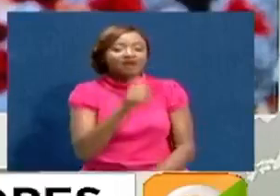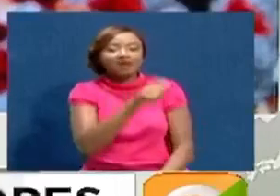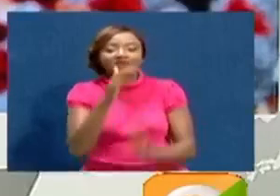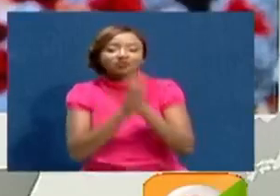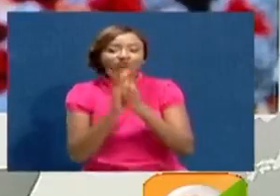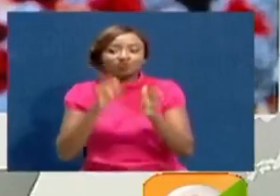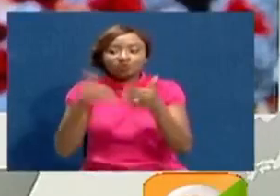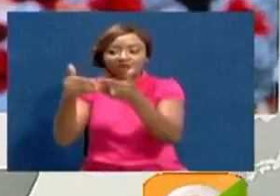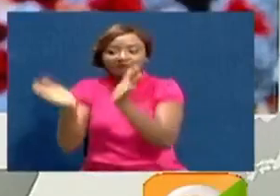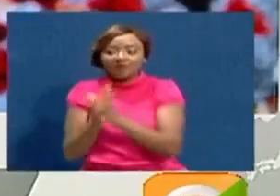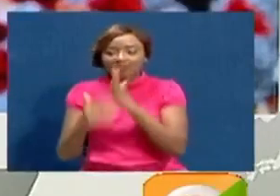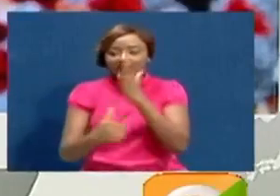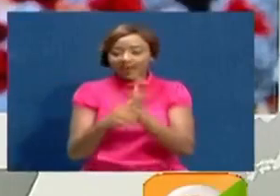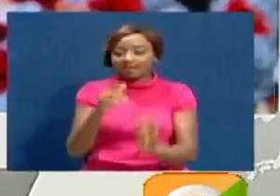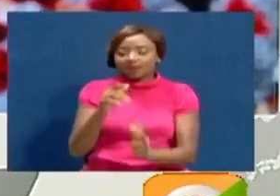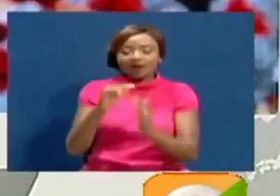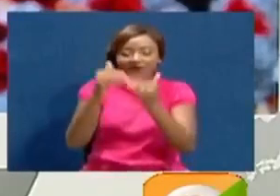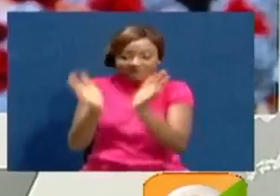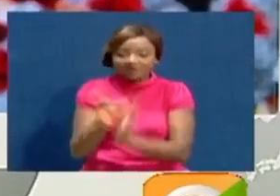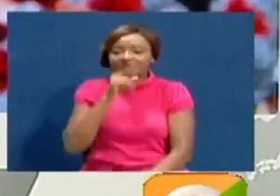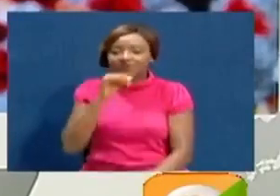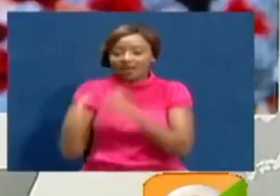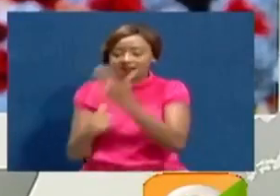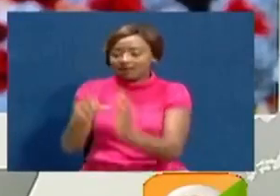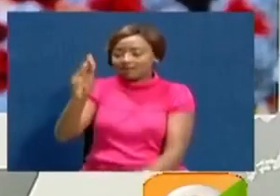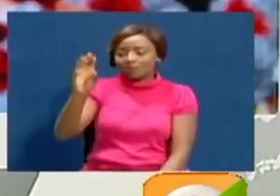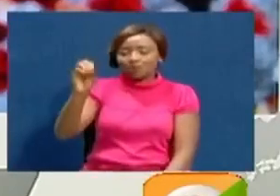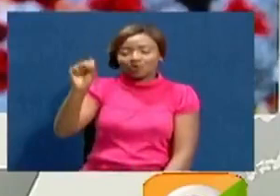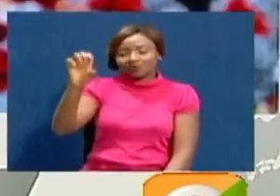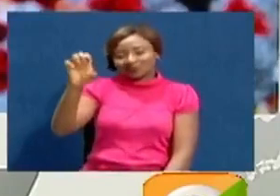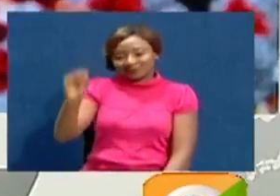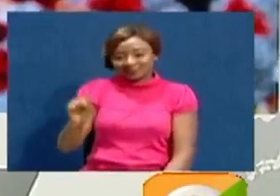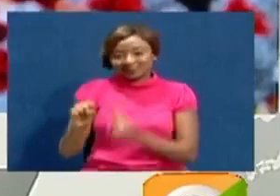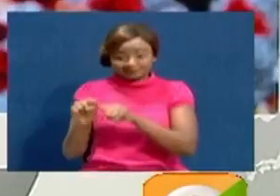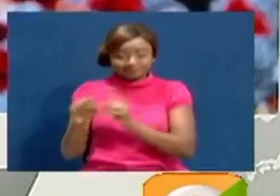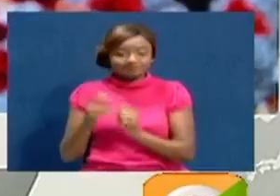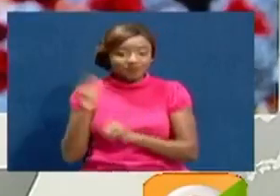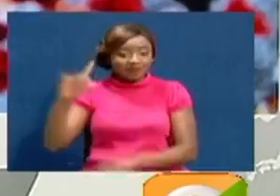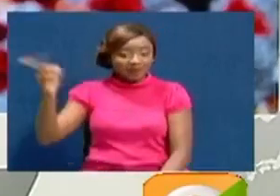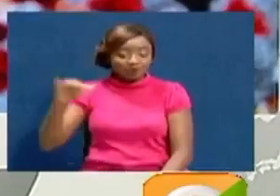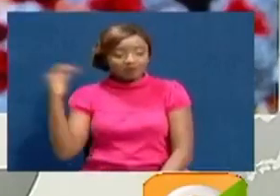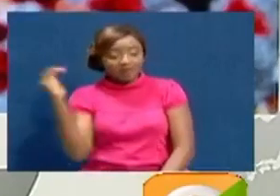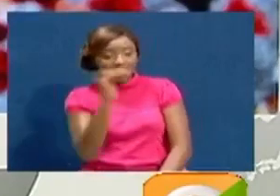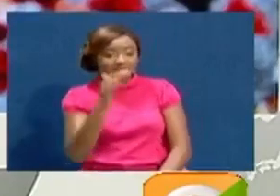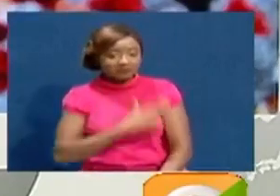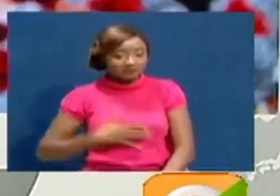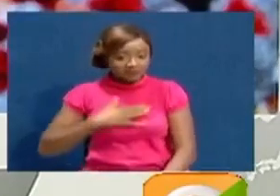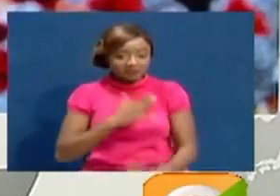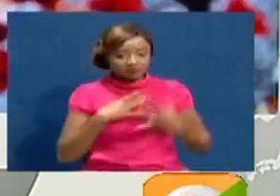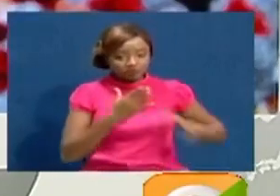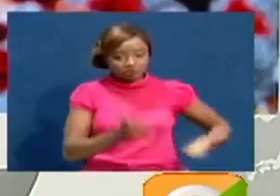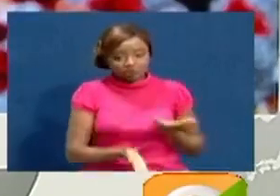Family of Moses Mulwa, an athlete and a businessman in Mukuru Kayaba slums right in Nairobi County, is calling on the police to